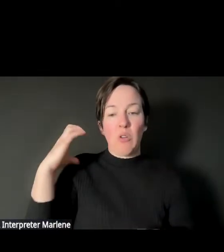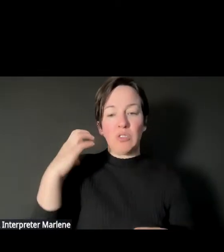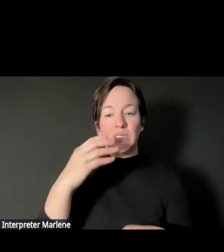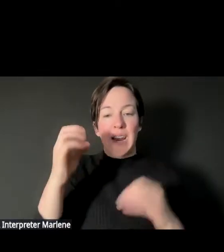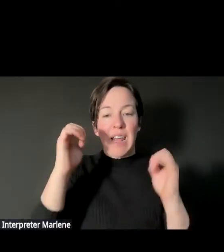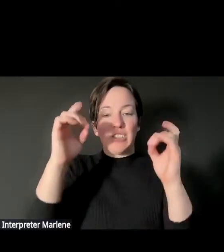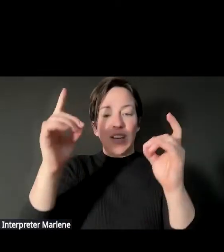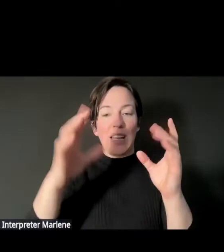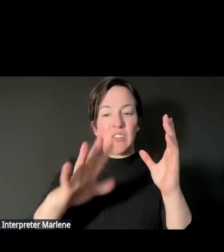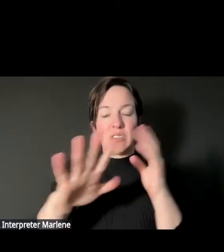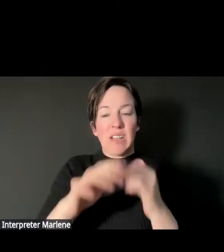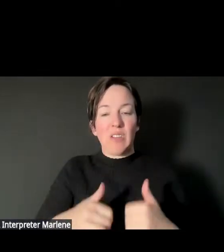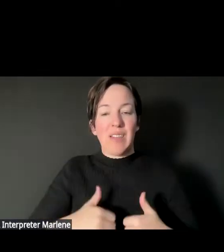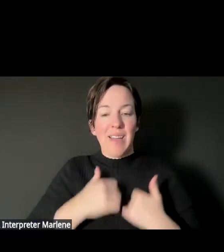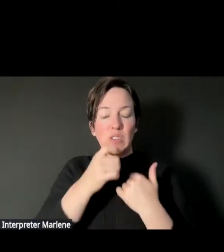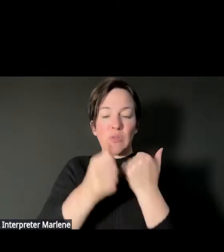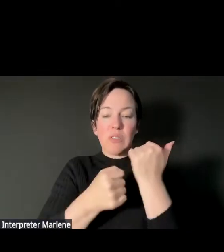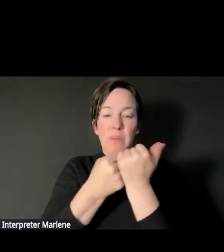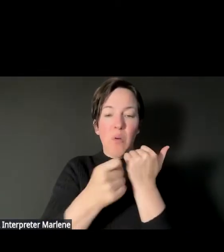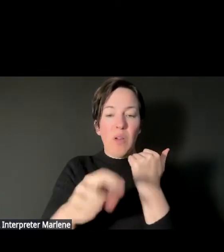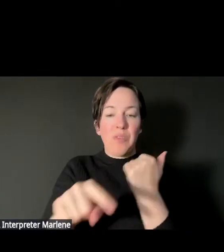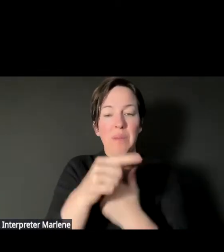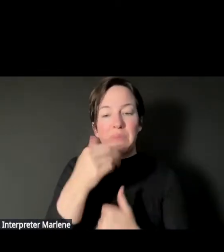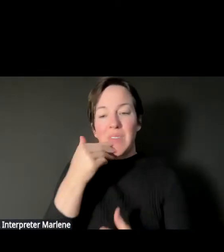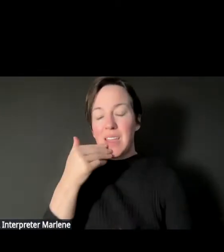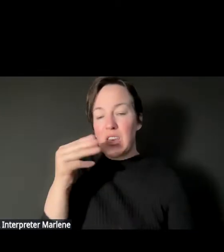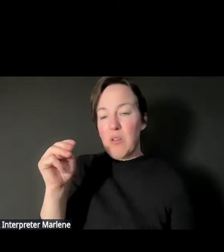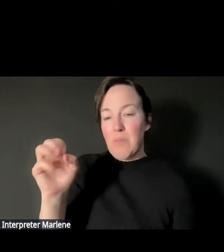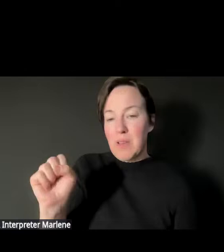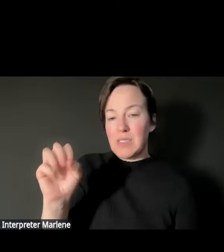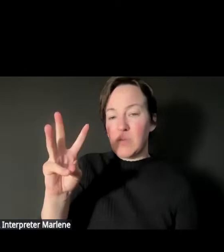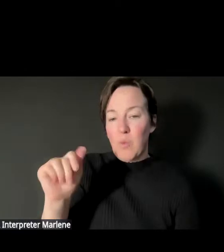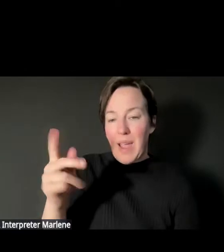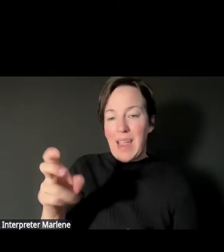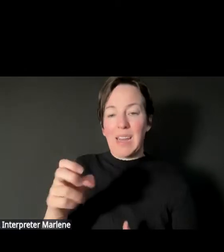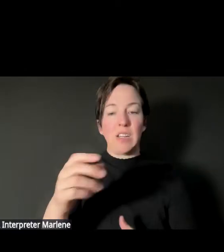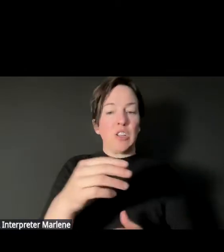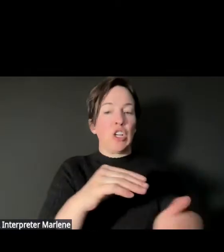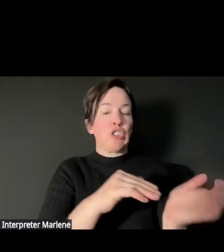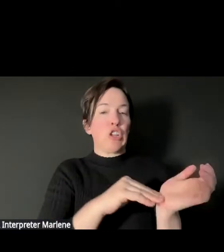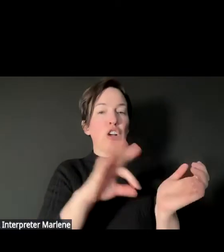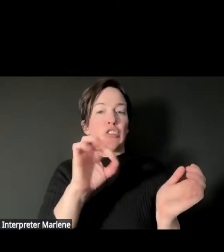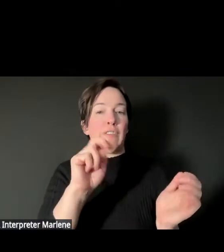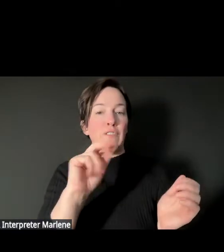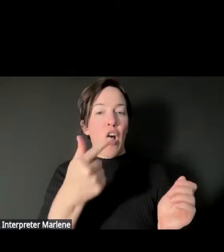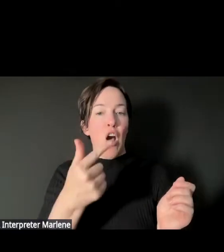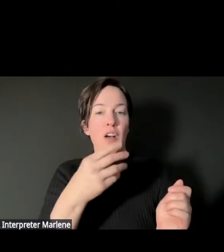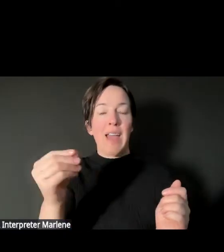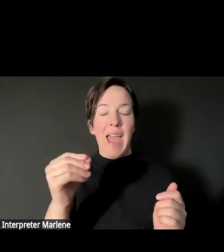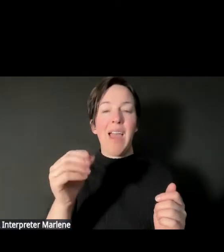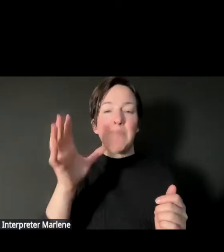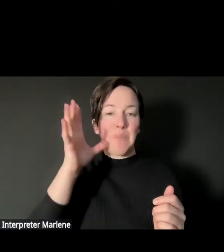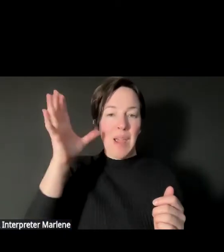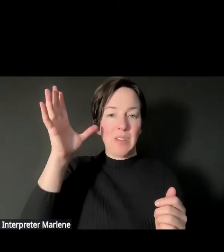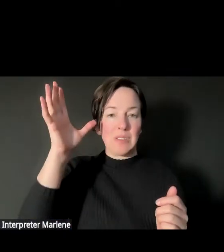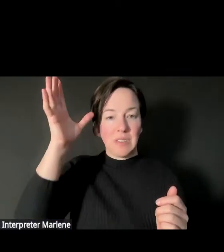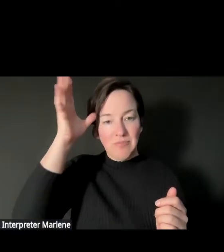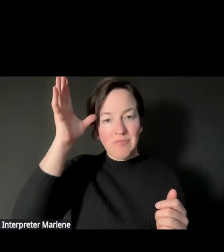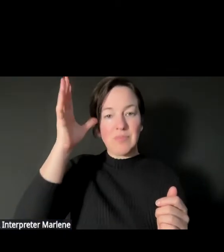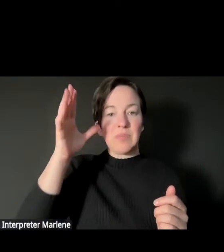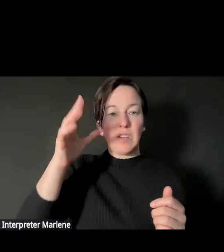families, obviously, that support them. And thanks to Miss Wade, Dr. Fong, and the Iron Panthers parents and guardians. So just